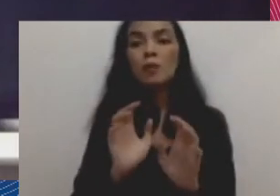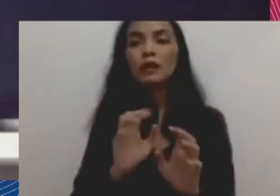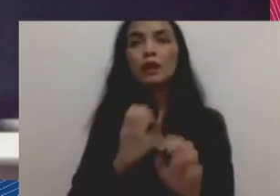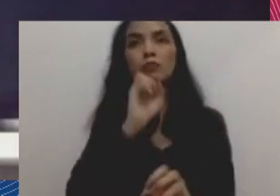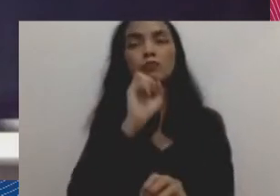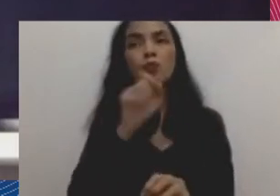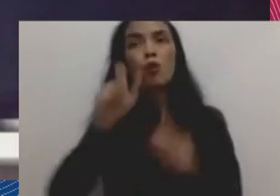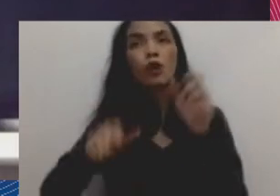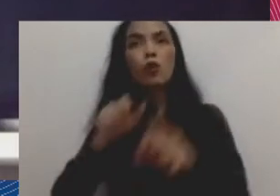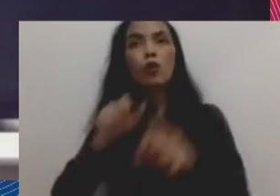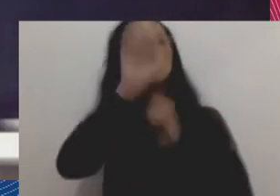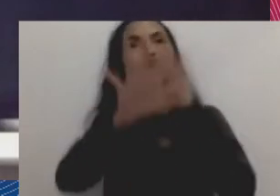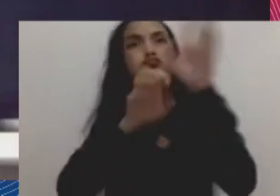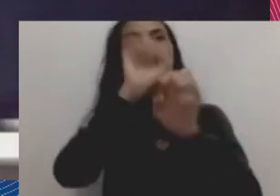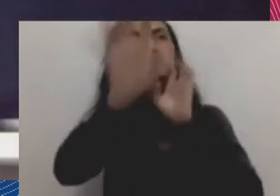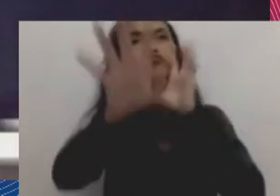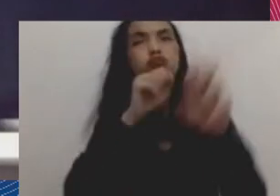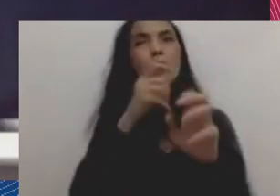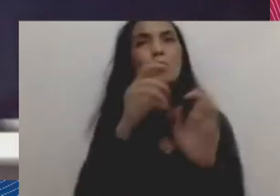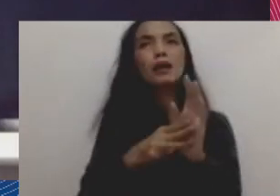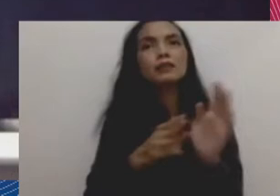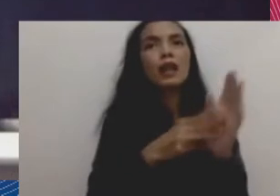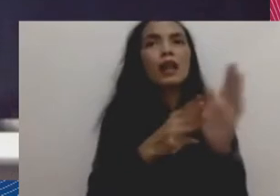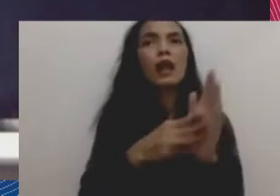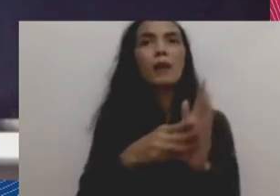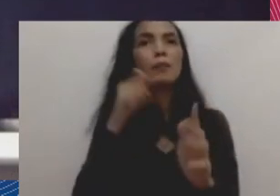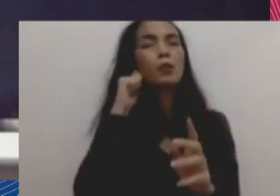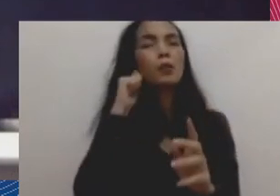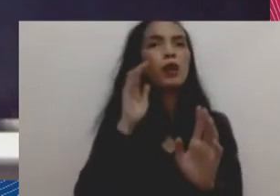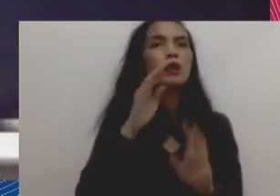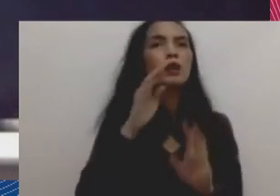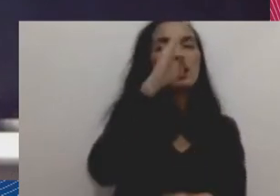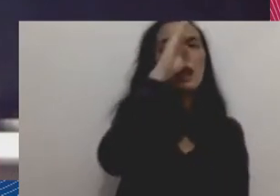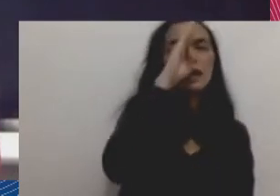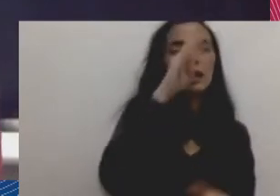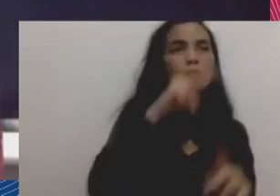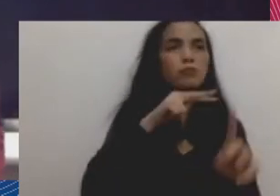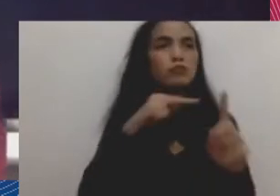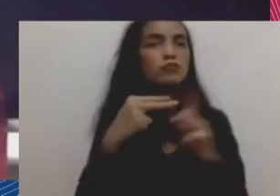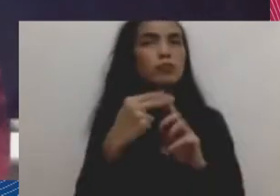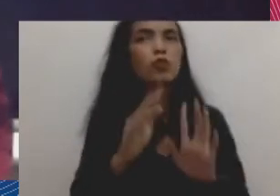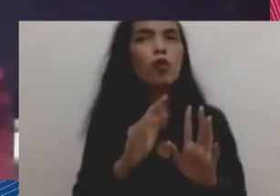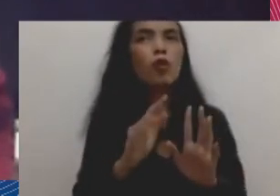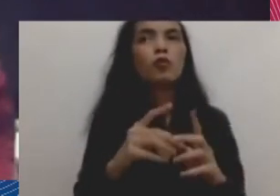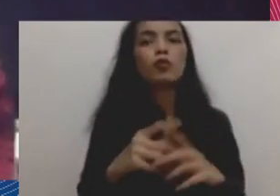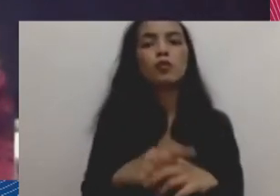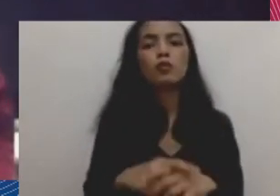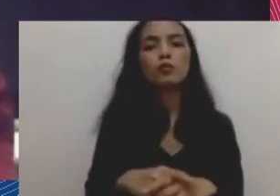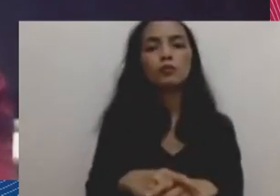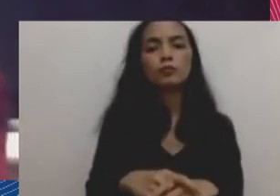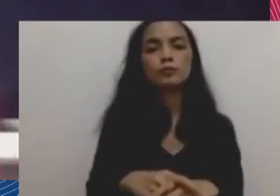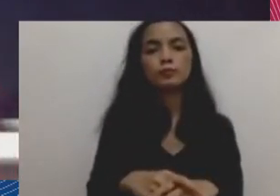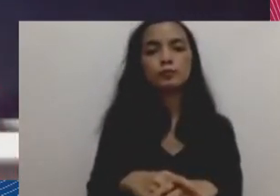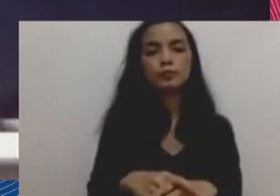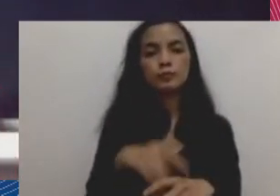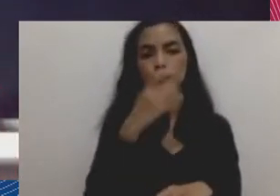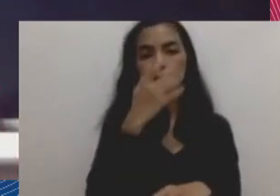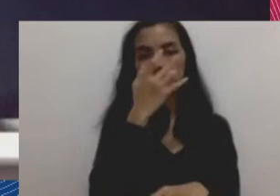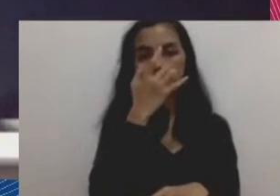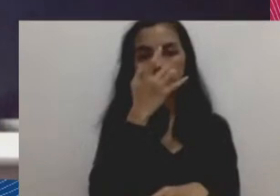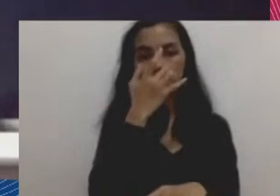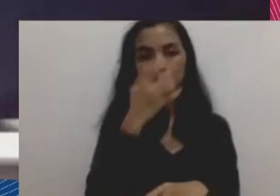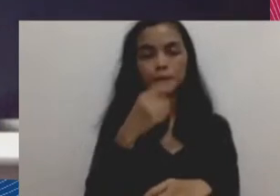menyuarakan berbagai macam masalah, tidak hanya dari perspektif perempuan atau laki-laki saja. Okay, from this discussion, we learned